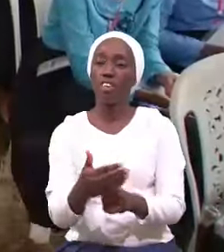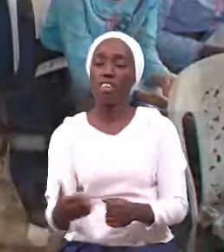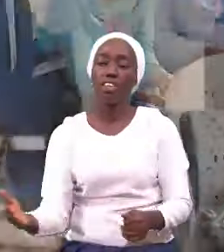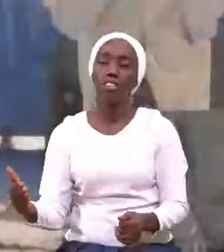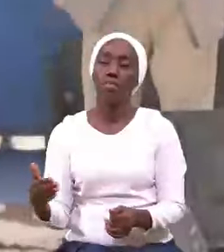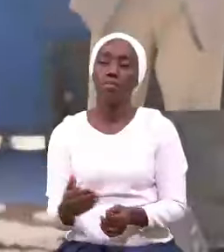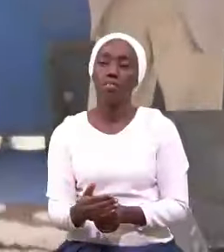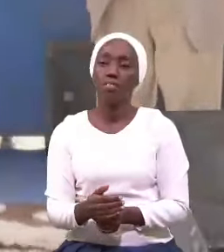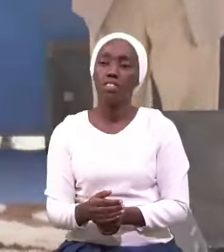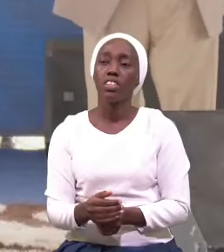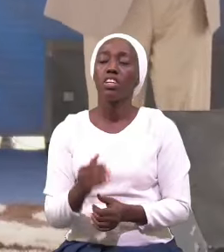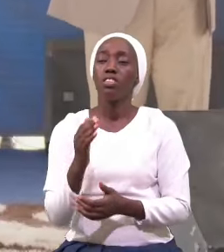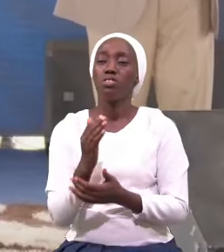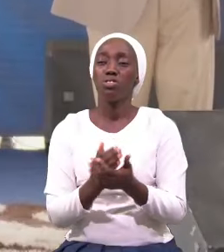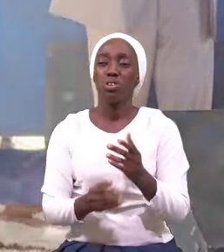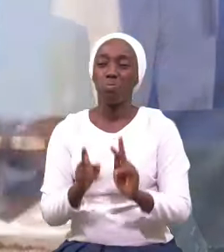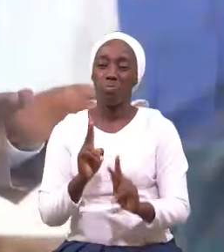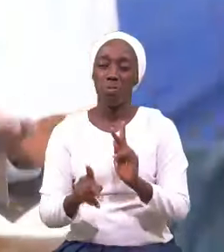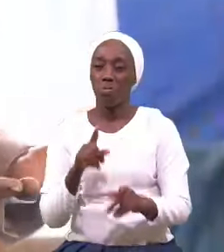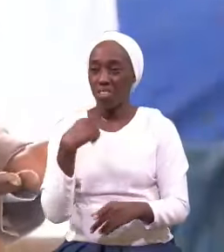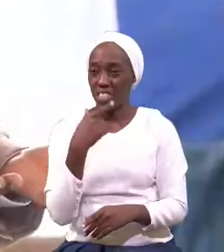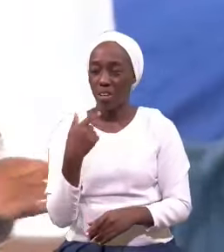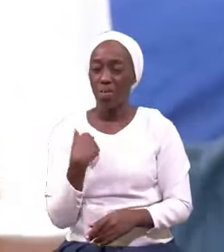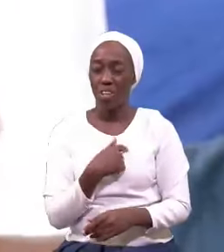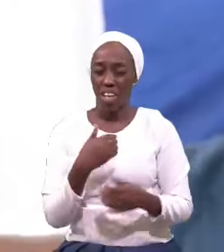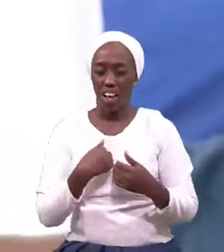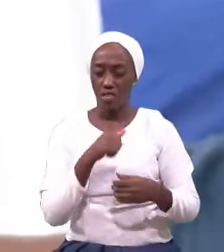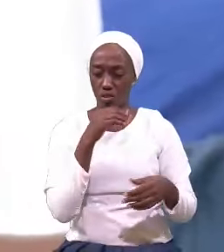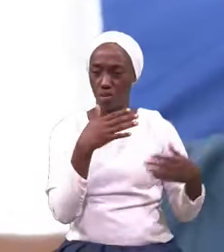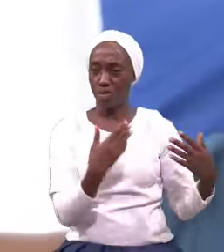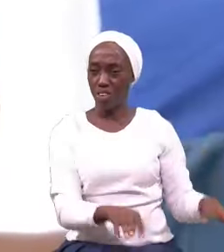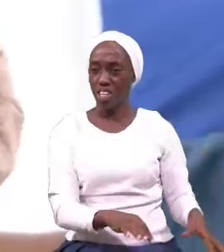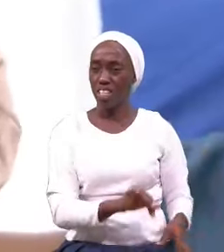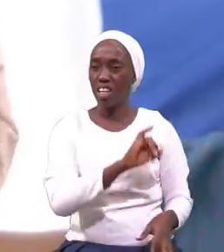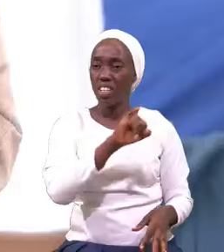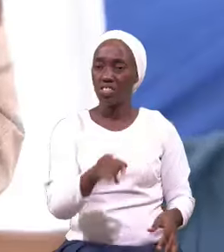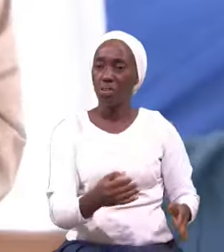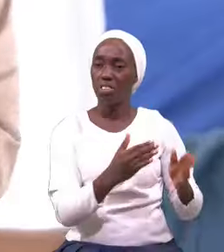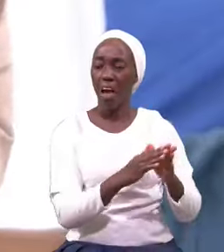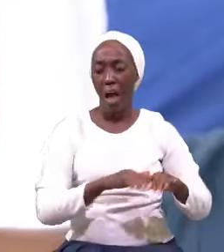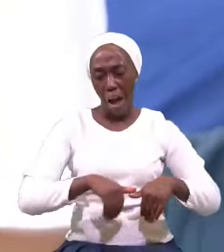You know, some people say, we have not finished in Jerusalem. How can we go to Judea?